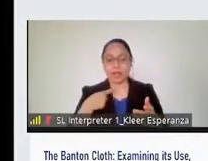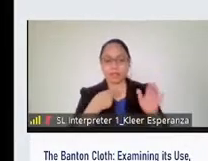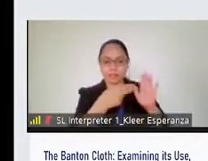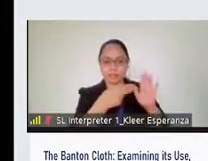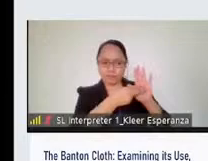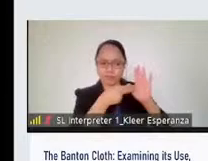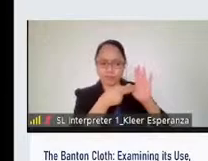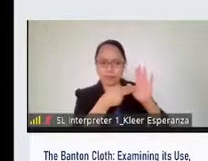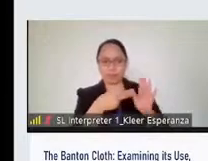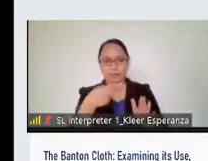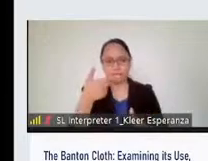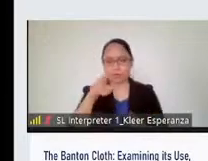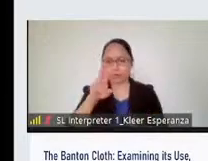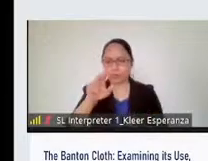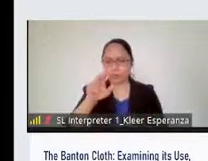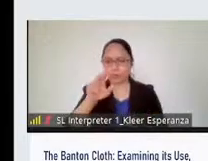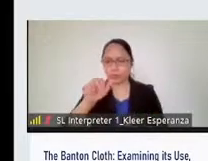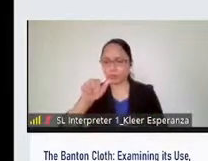Guyangan Cave 3.